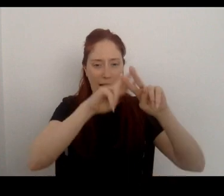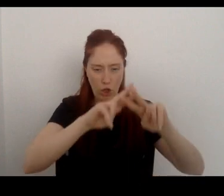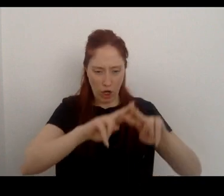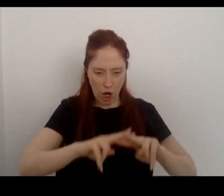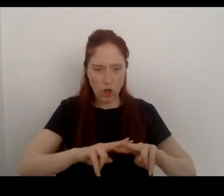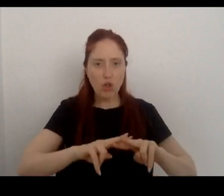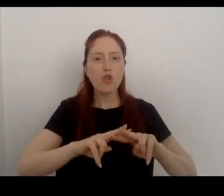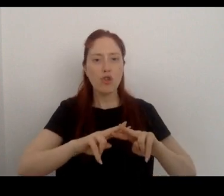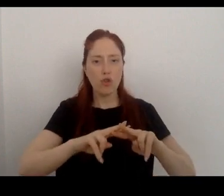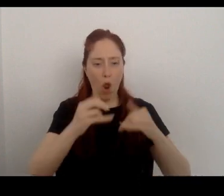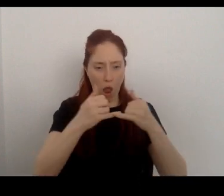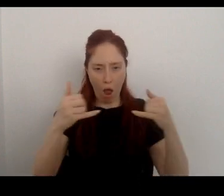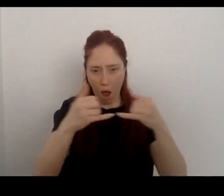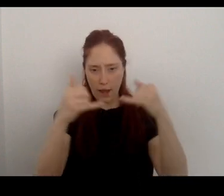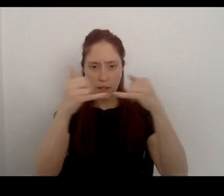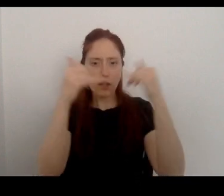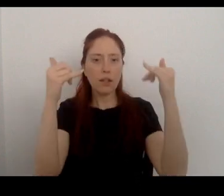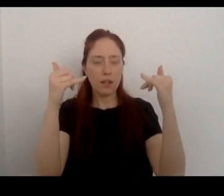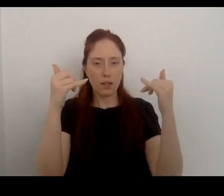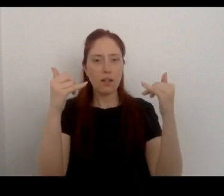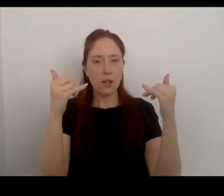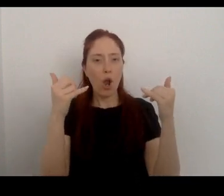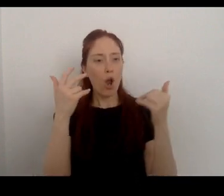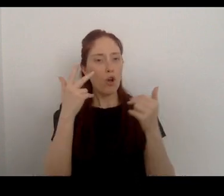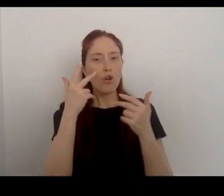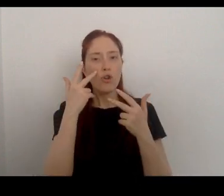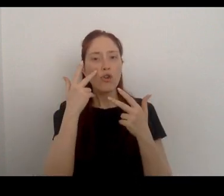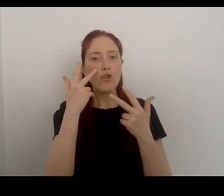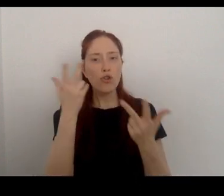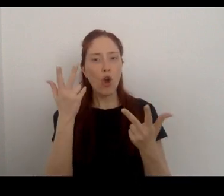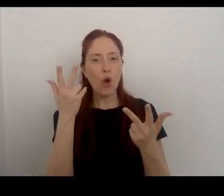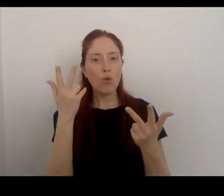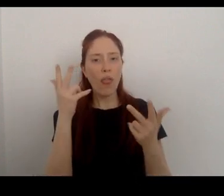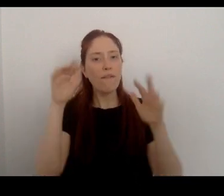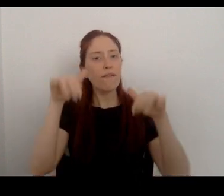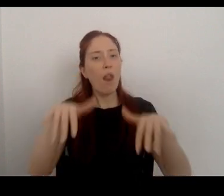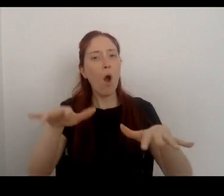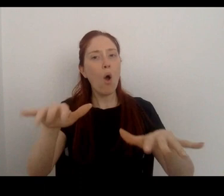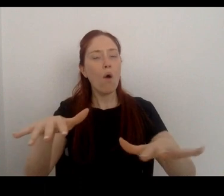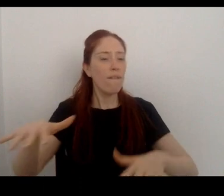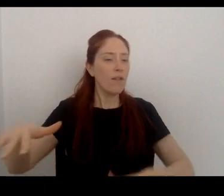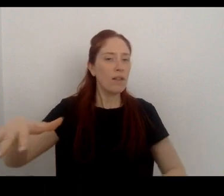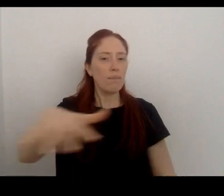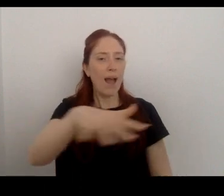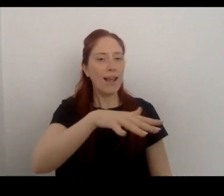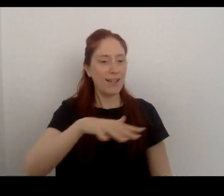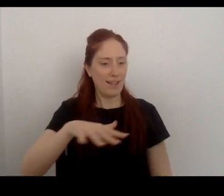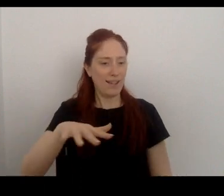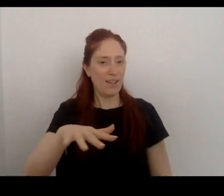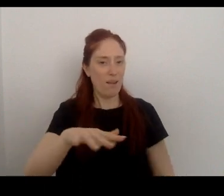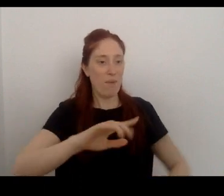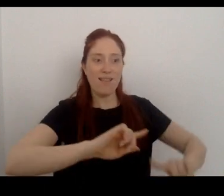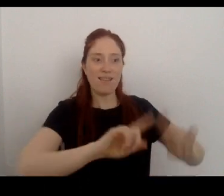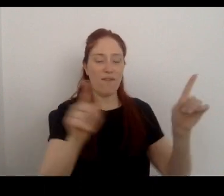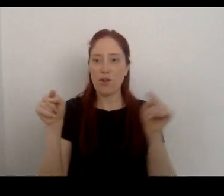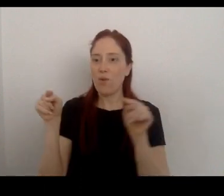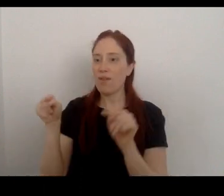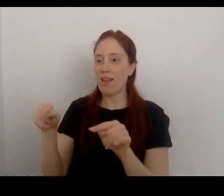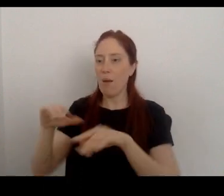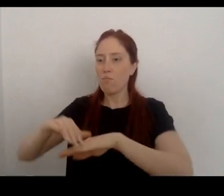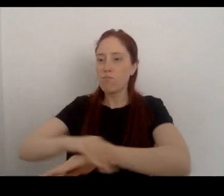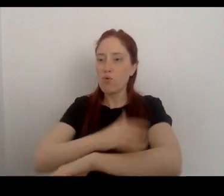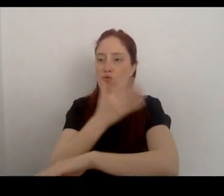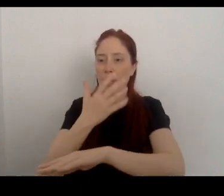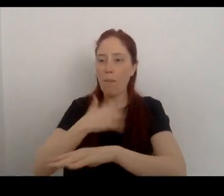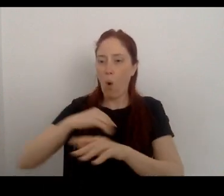of emphasized the flow of that space. I'm trying to think with these more curved lines of the boots, you know, how I can emphasize